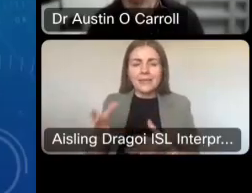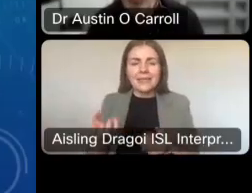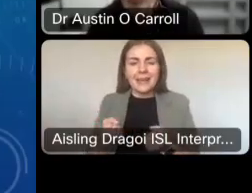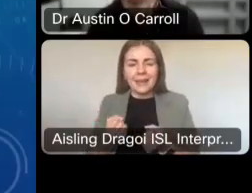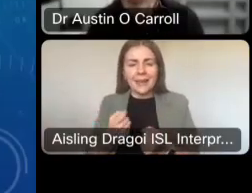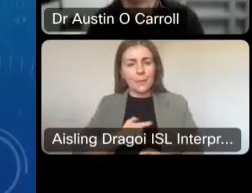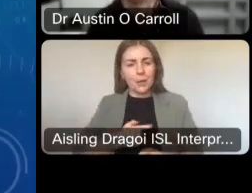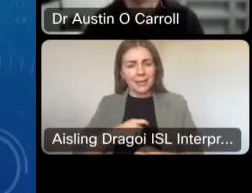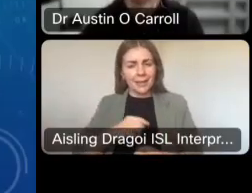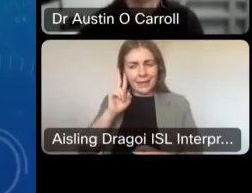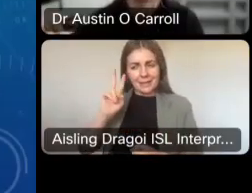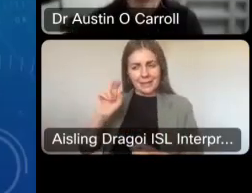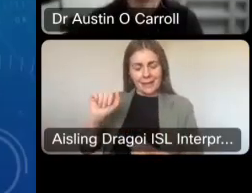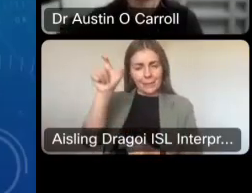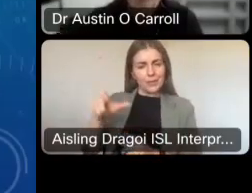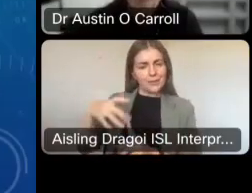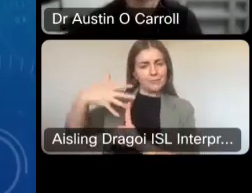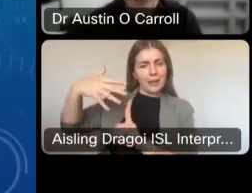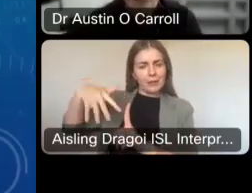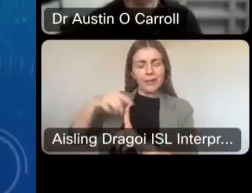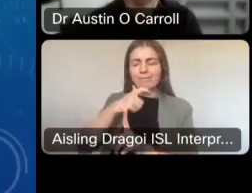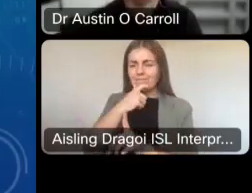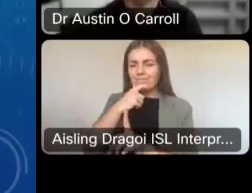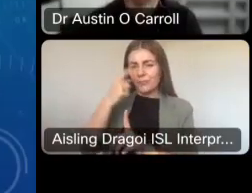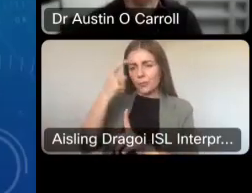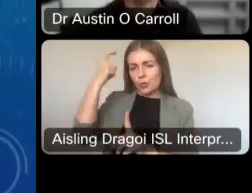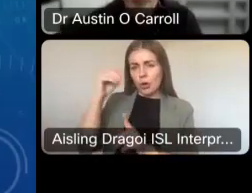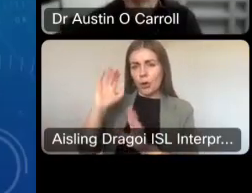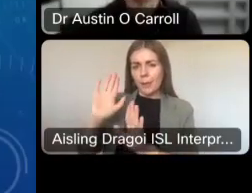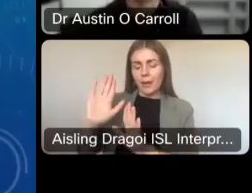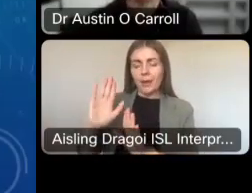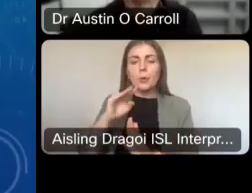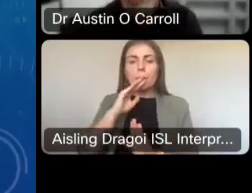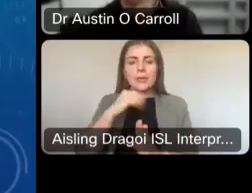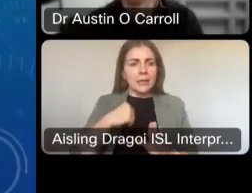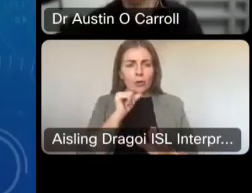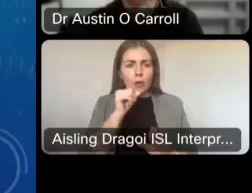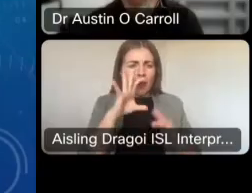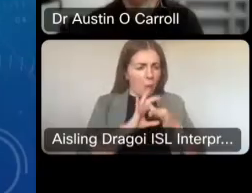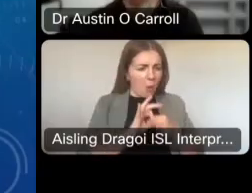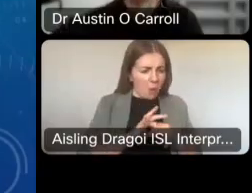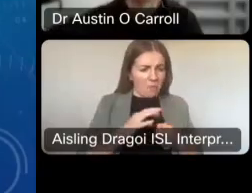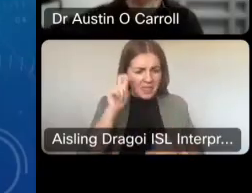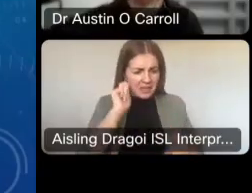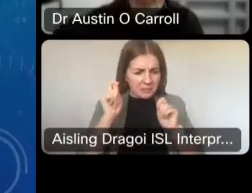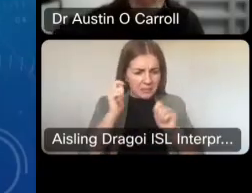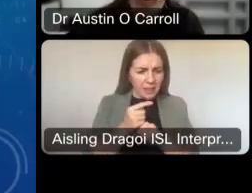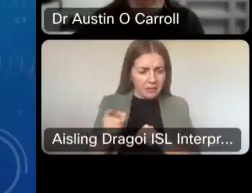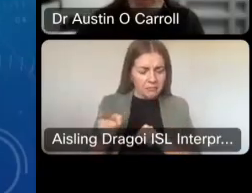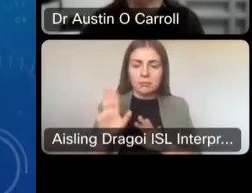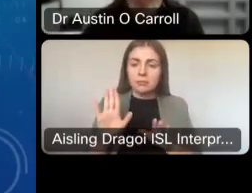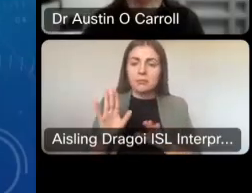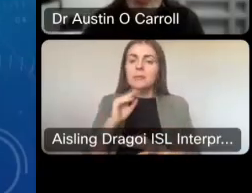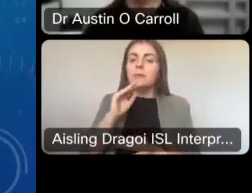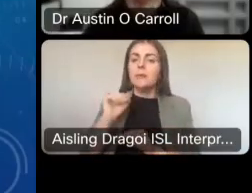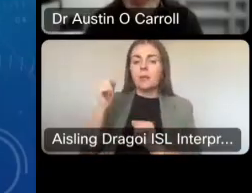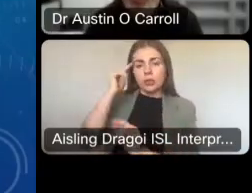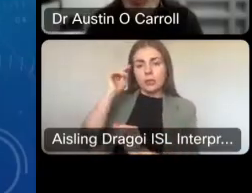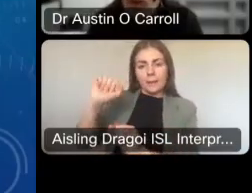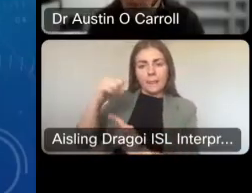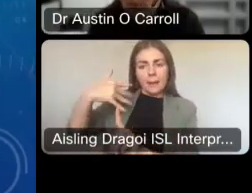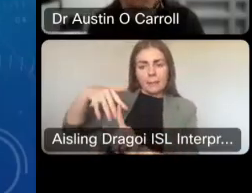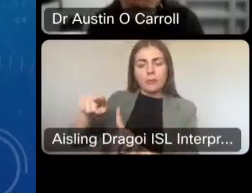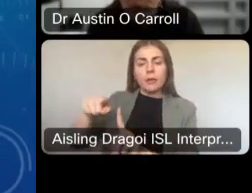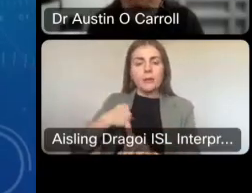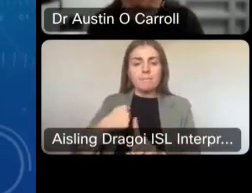from. And so you don't end up going home having felt rage during the day, and your stress hormones are nice and calm by the end of the day. It improves retention